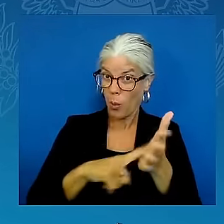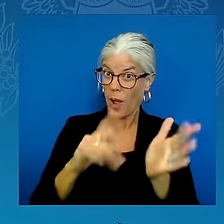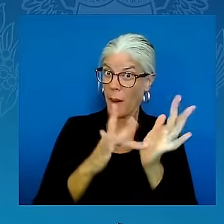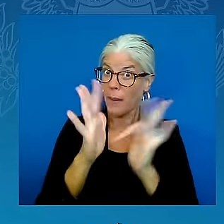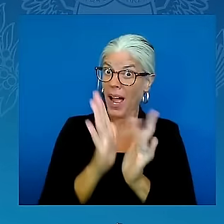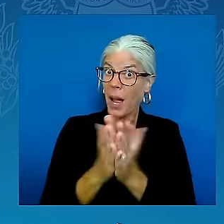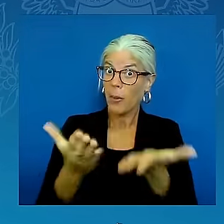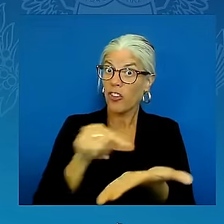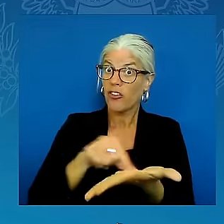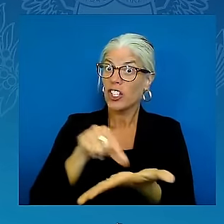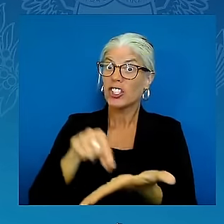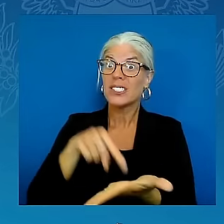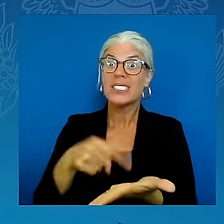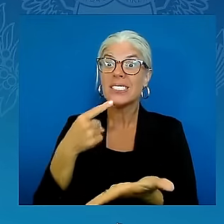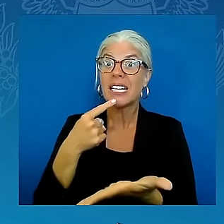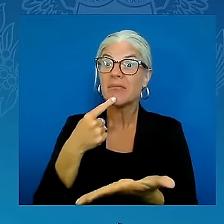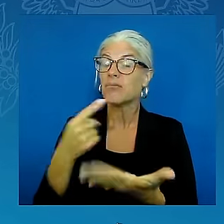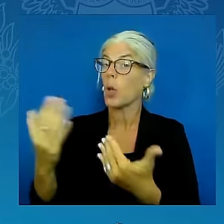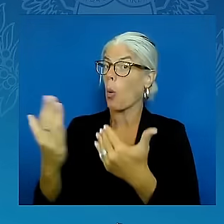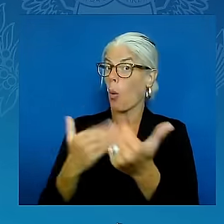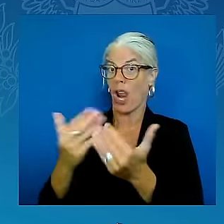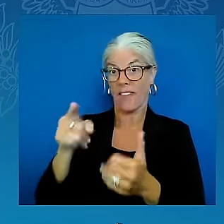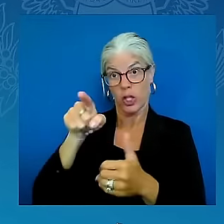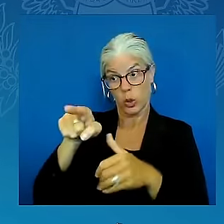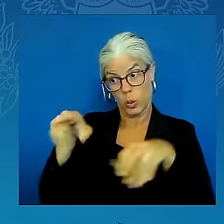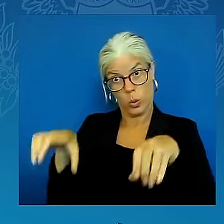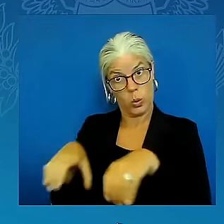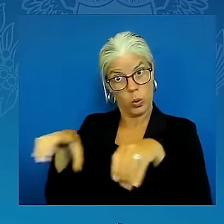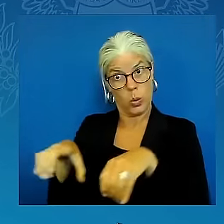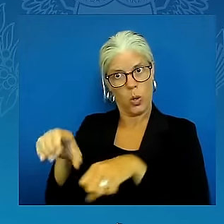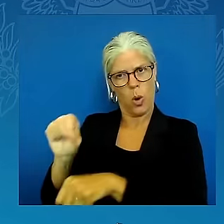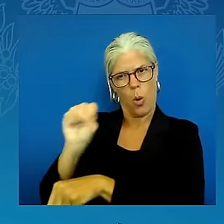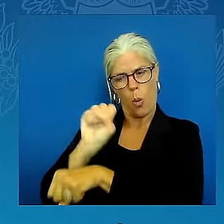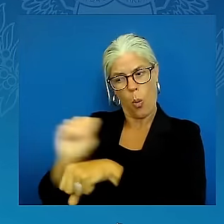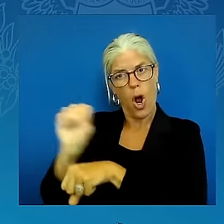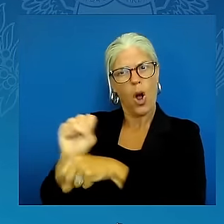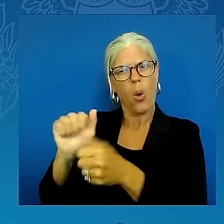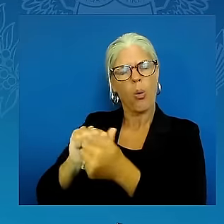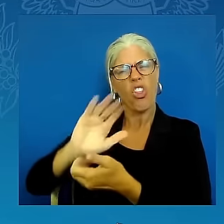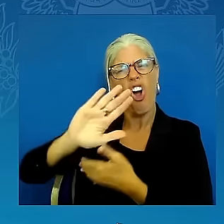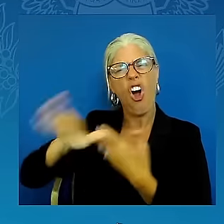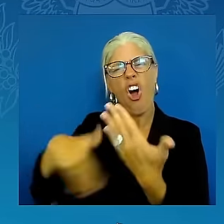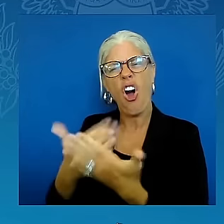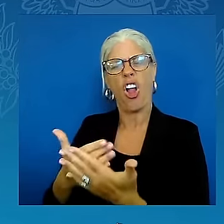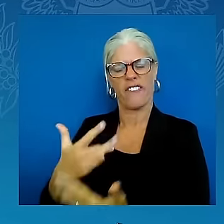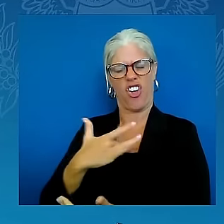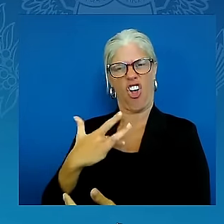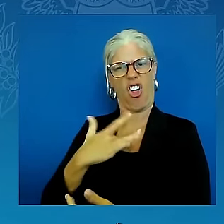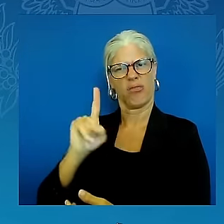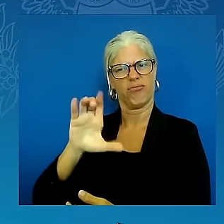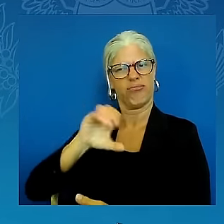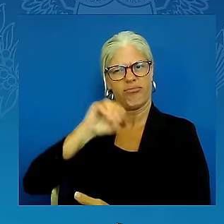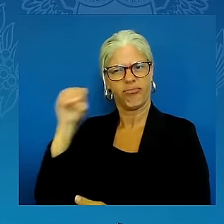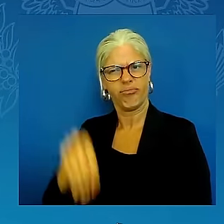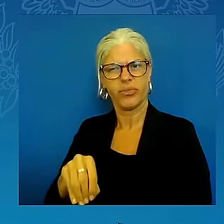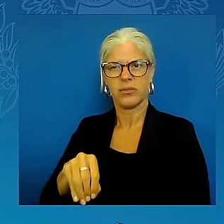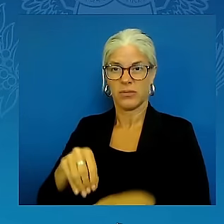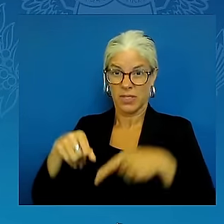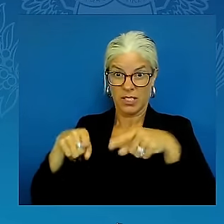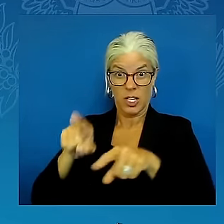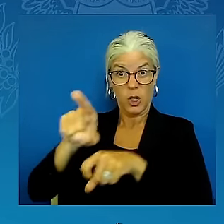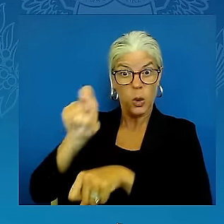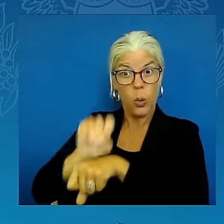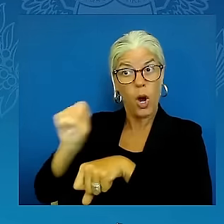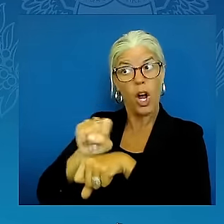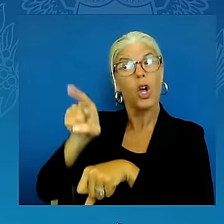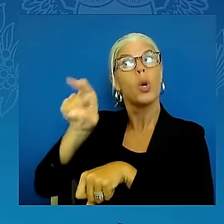In everything she did, Sheila Jackson Lee worked with all her heart. As a member of the United States Senate and